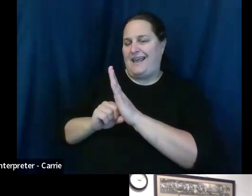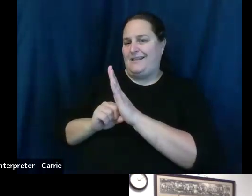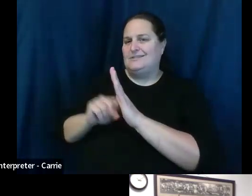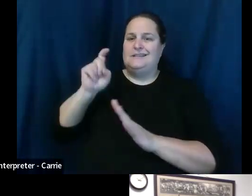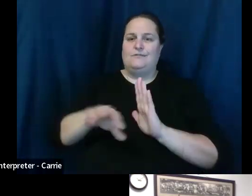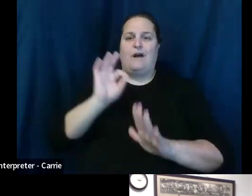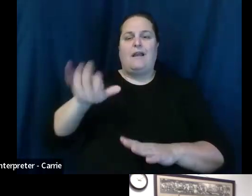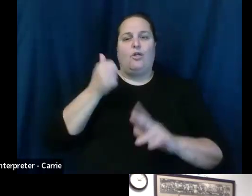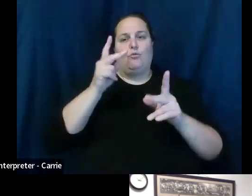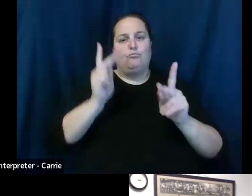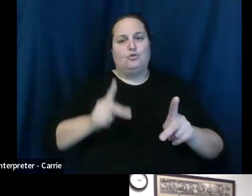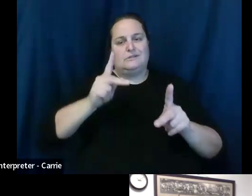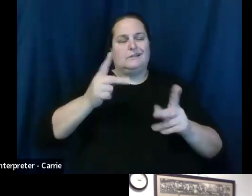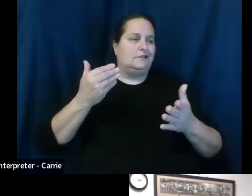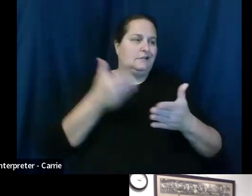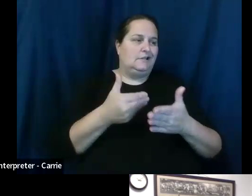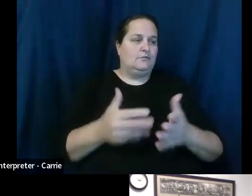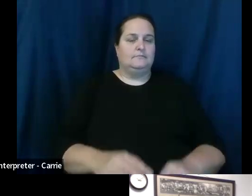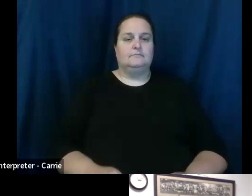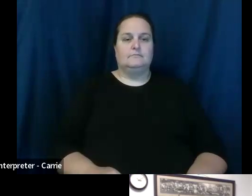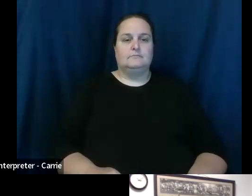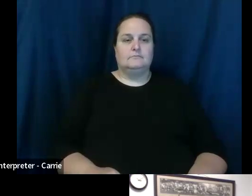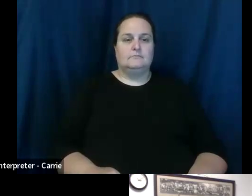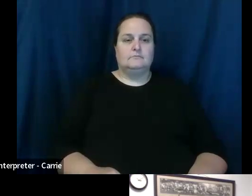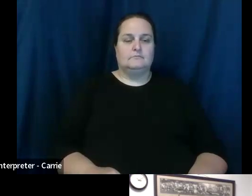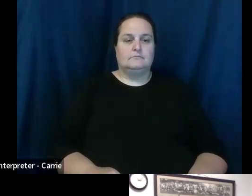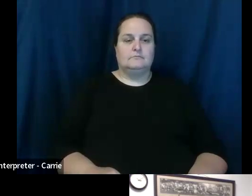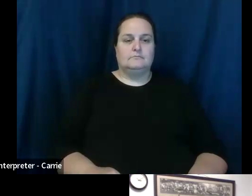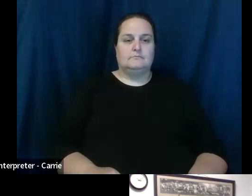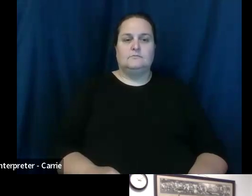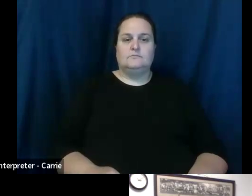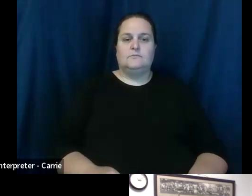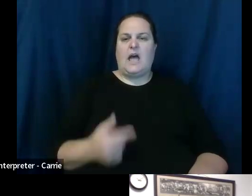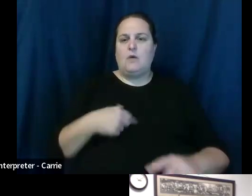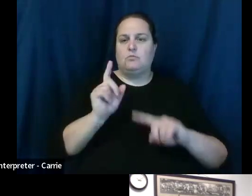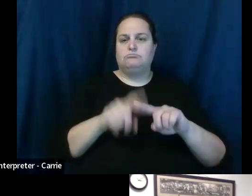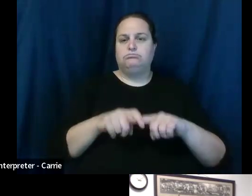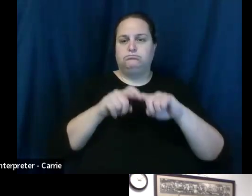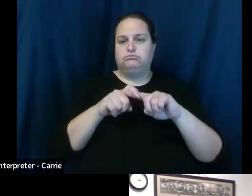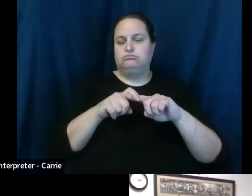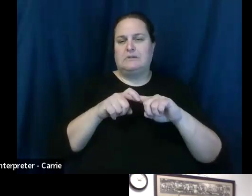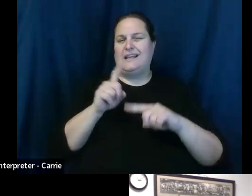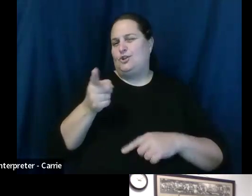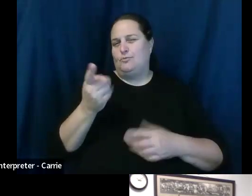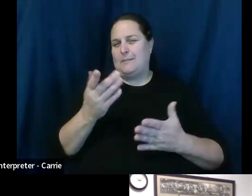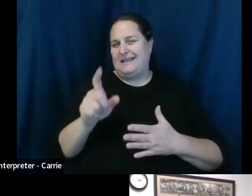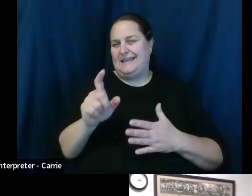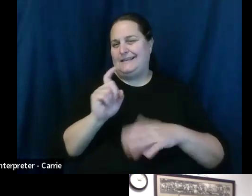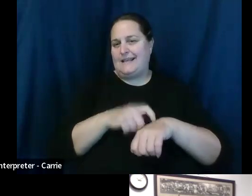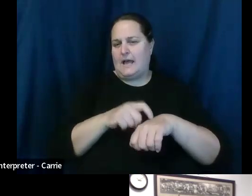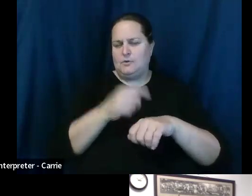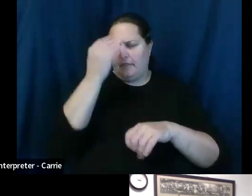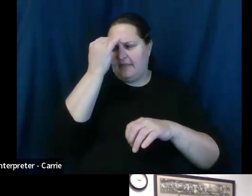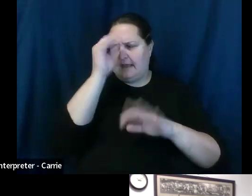So we'll take another few minutes here. This one might take a minute, so we'll just take a couple of